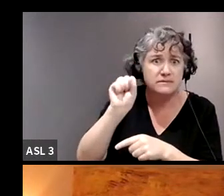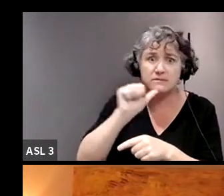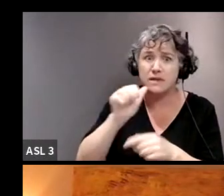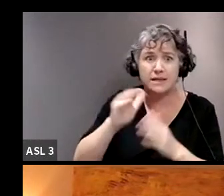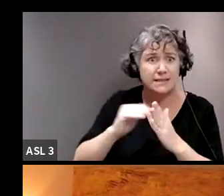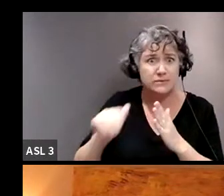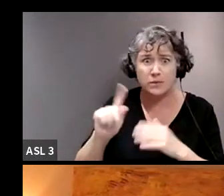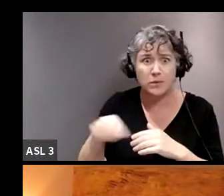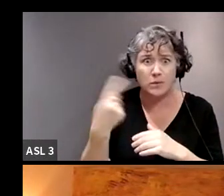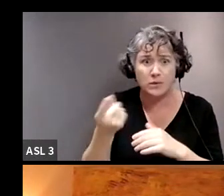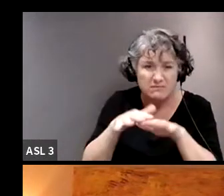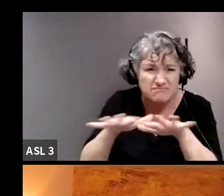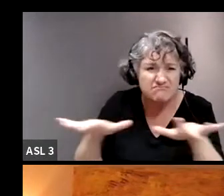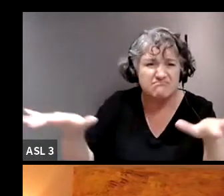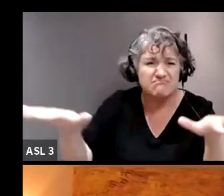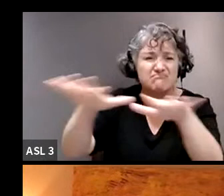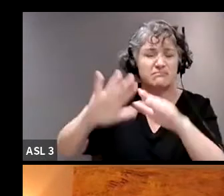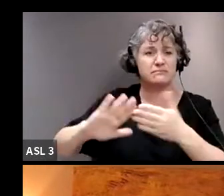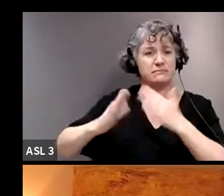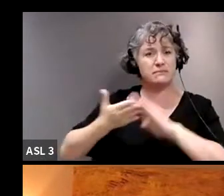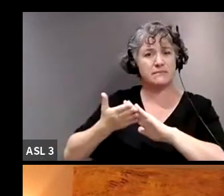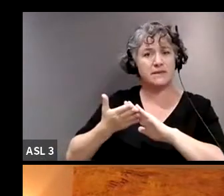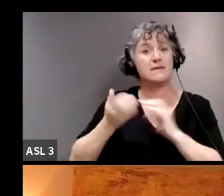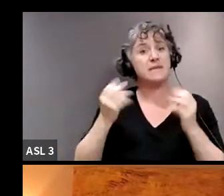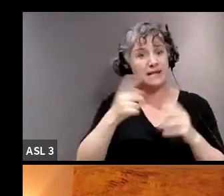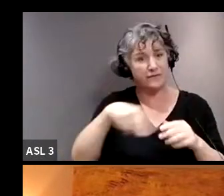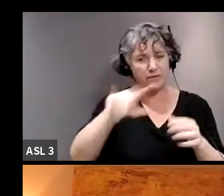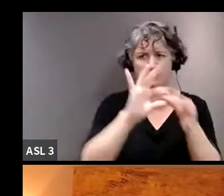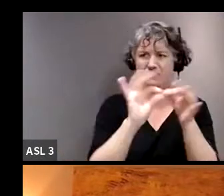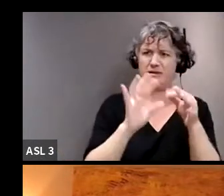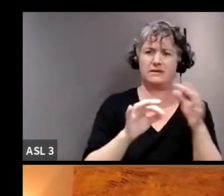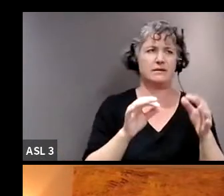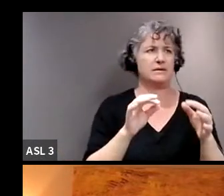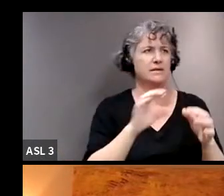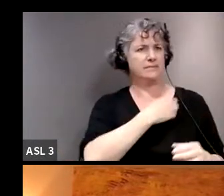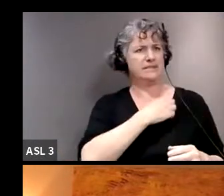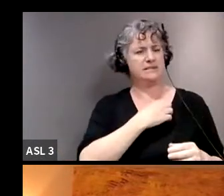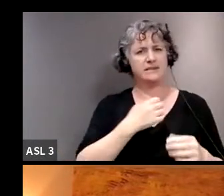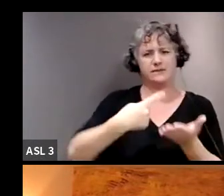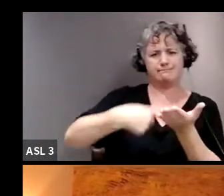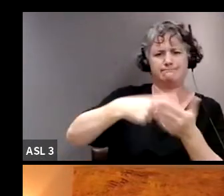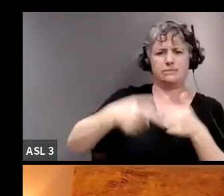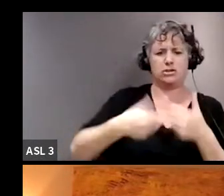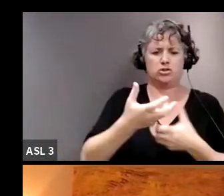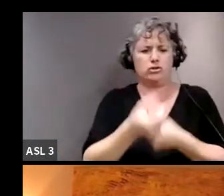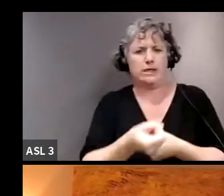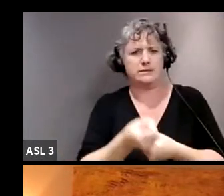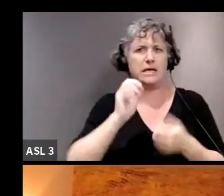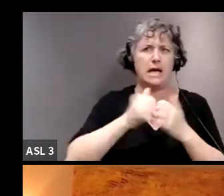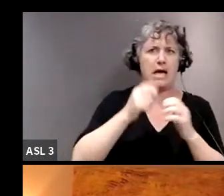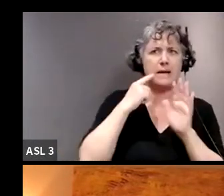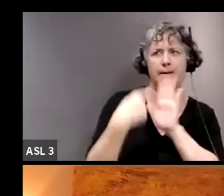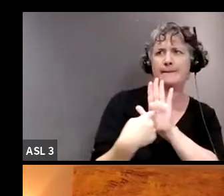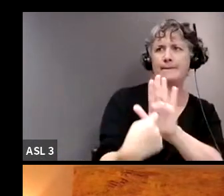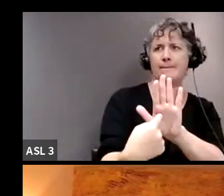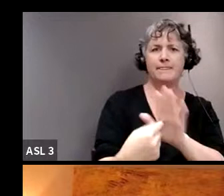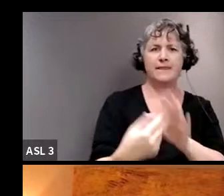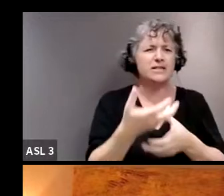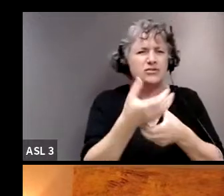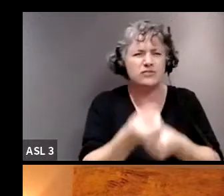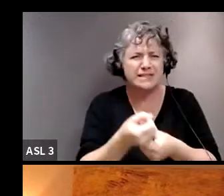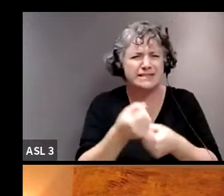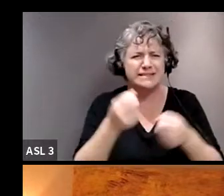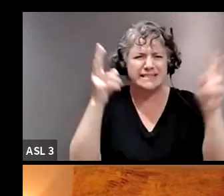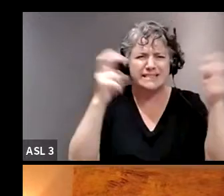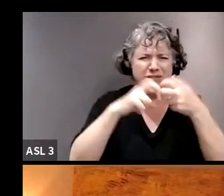characterized the main issue with the police as an issue of trust or of optics the police need to talk about their plan in a better way but it's not trust issues it's a structural